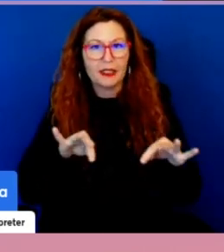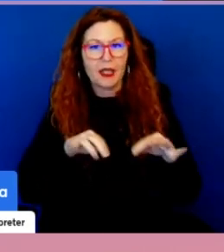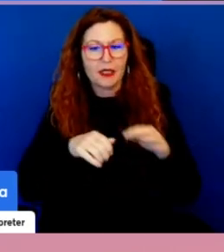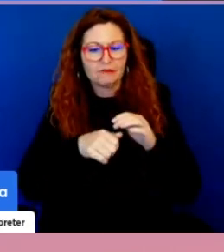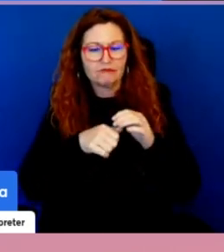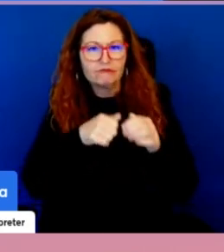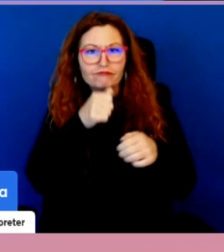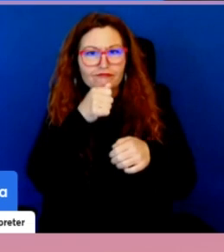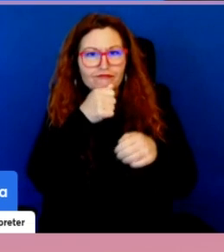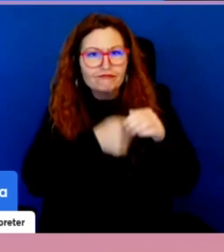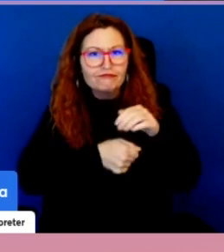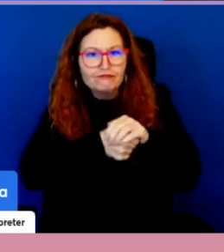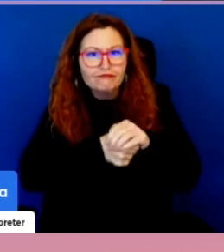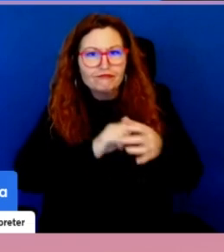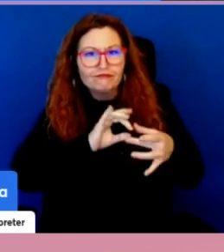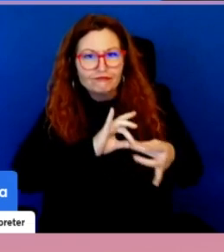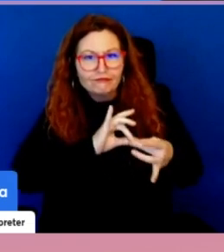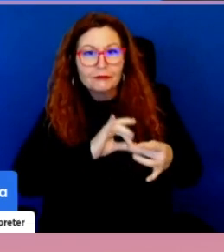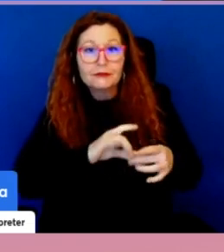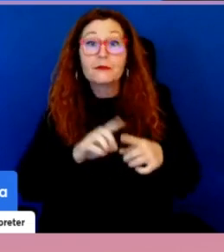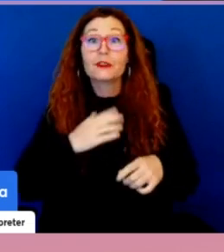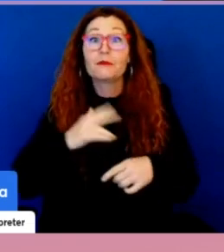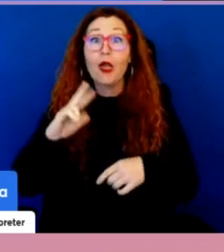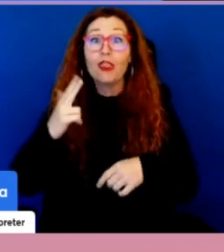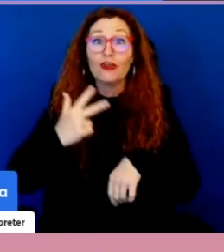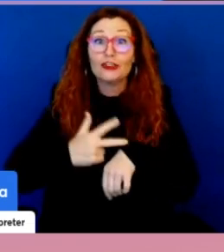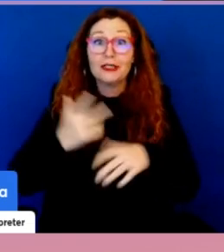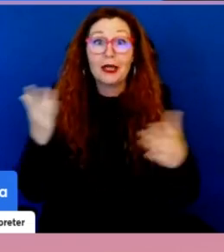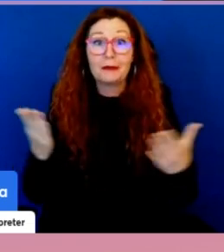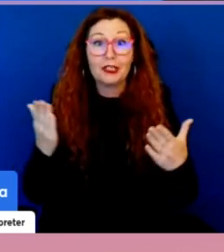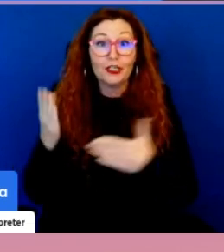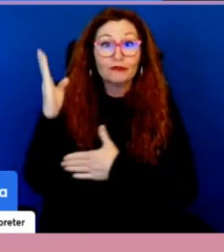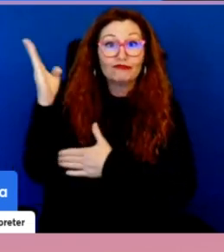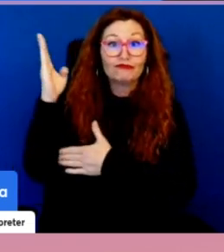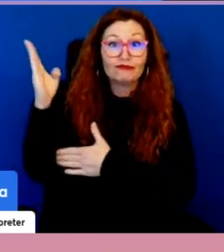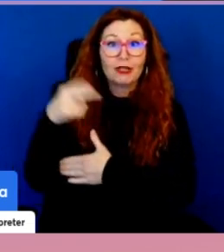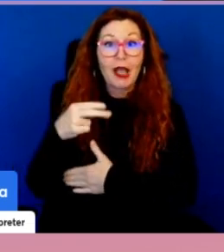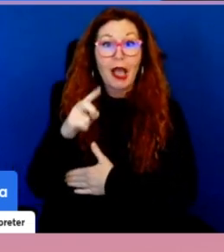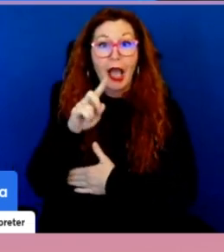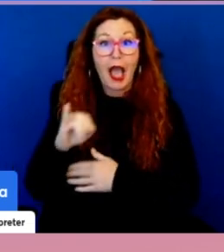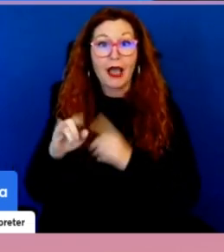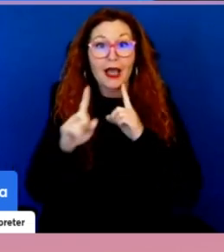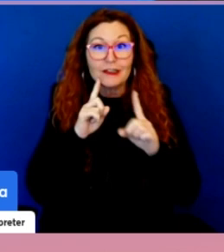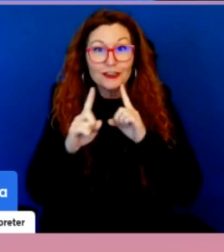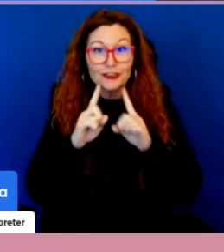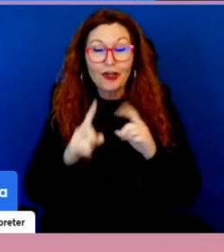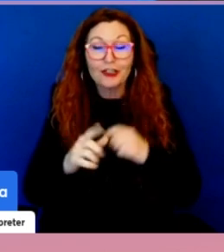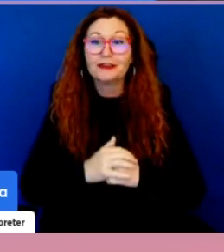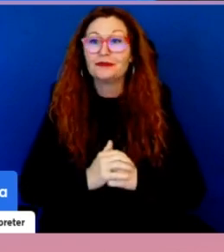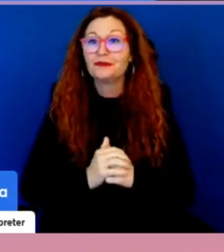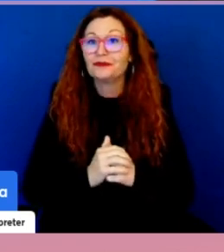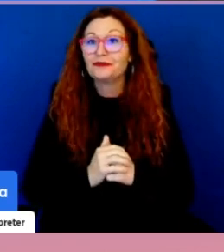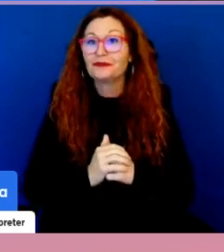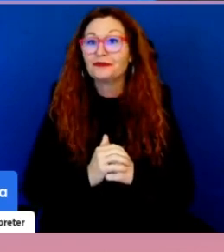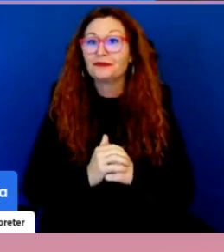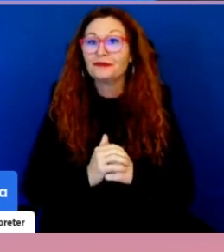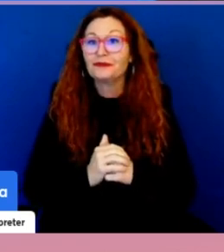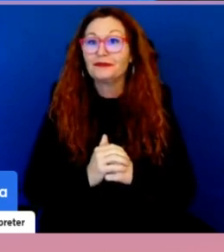my second or third Hashi Talks. Glad to be back part of the program this year. And